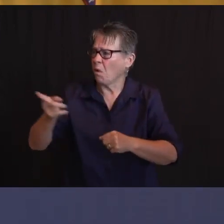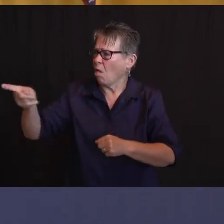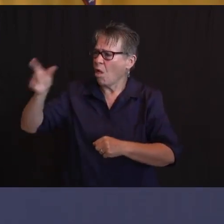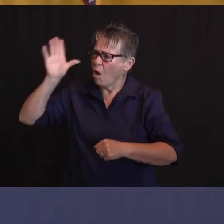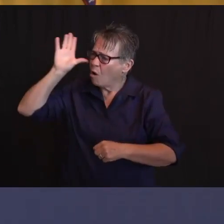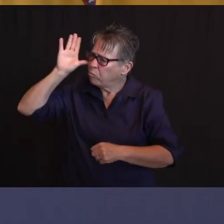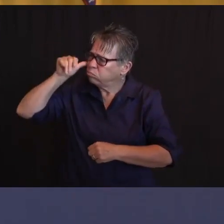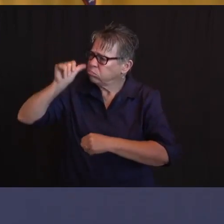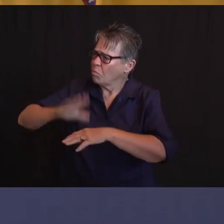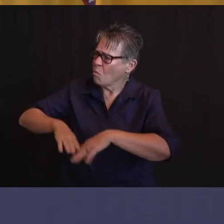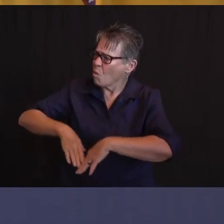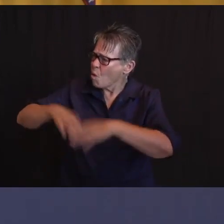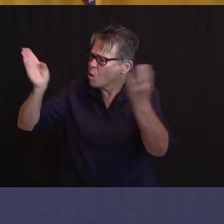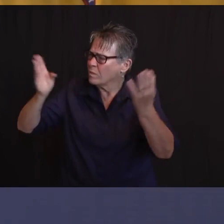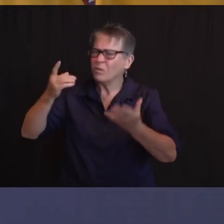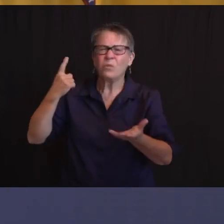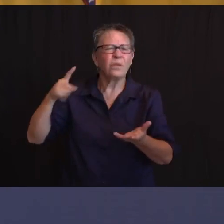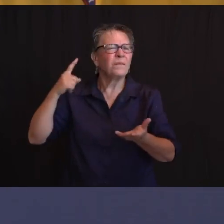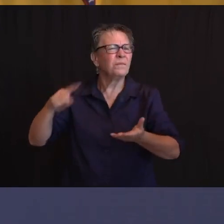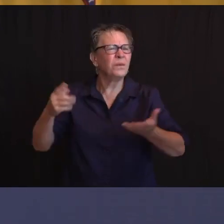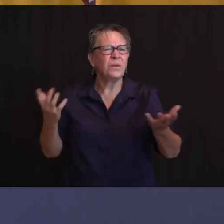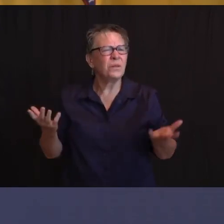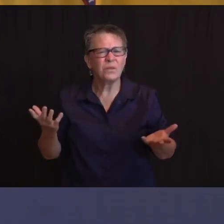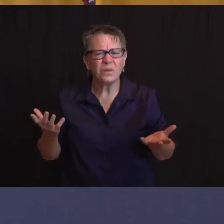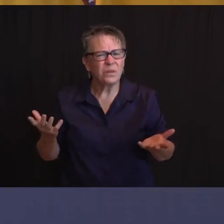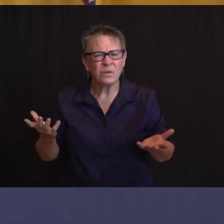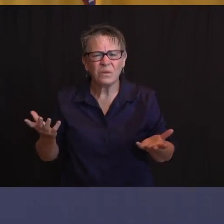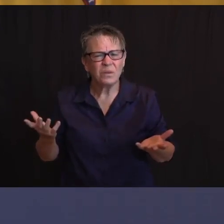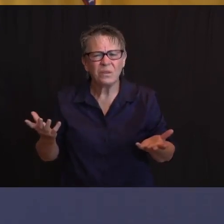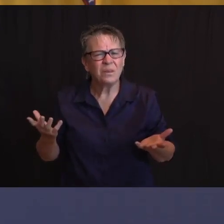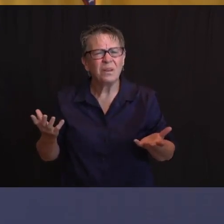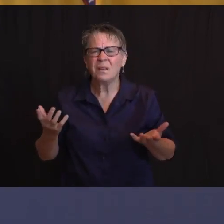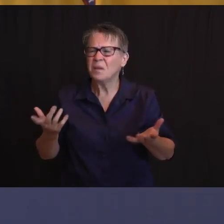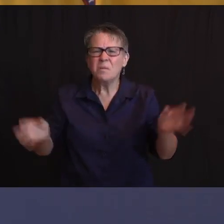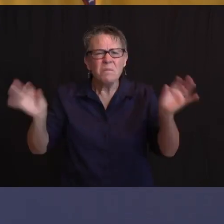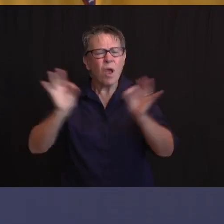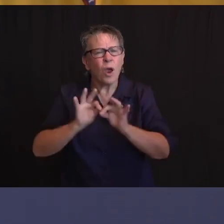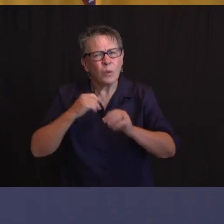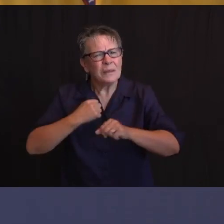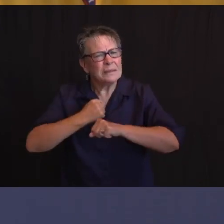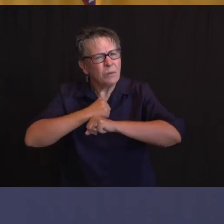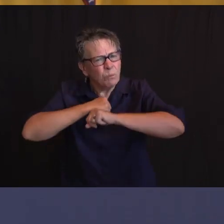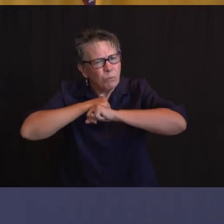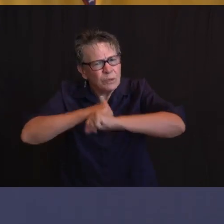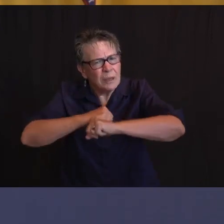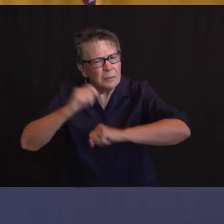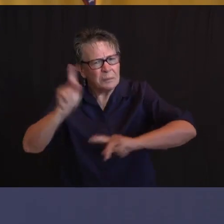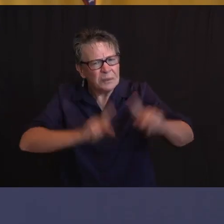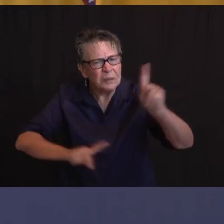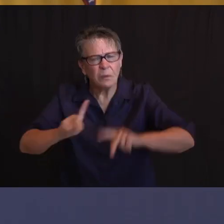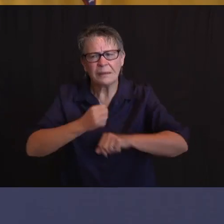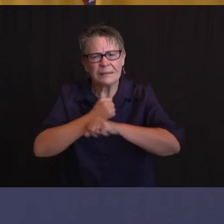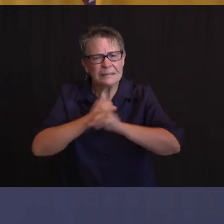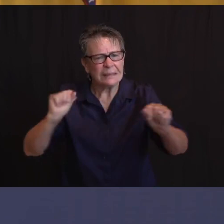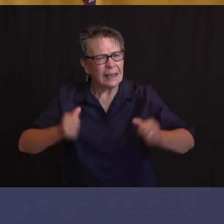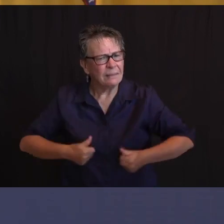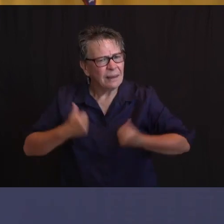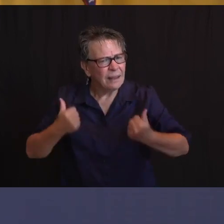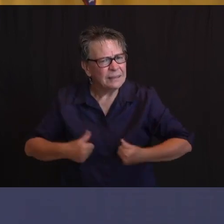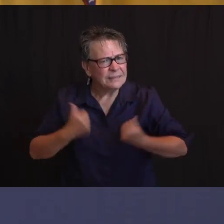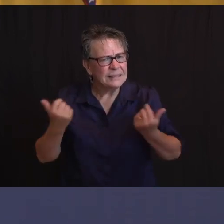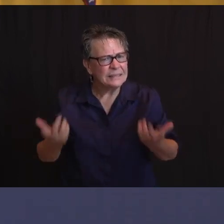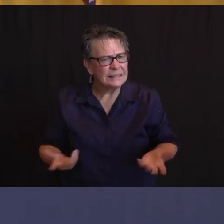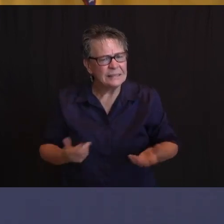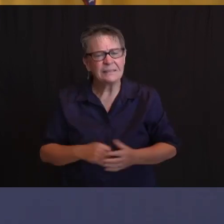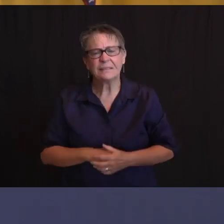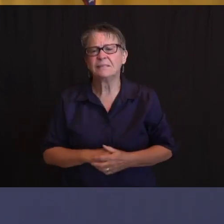many lives as we can. So with that, thank you for asking. Sir. Hello, Governor. I just have one from David Cruz. Why